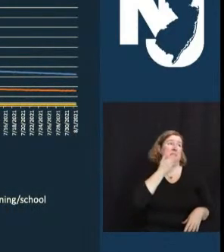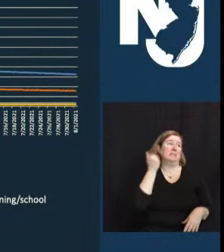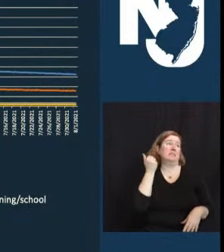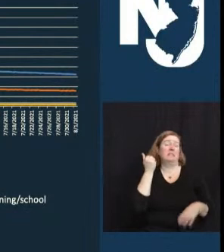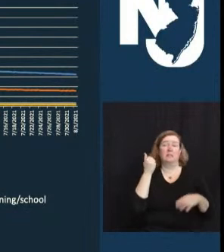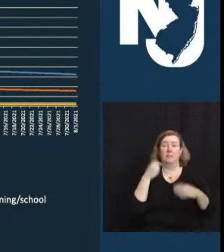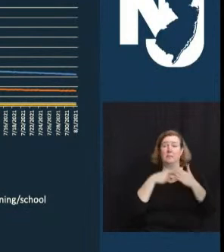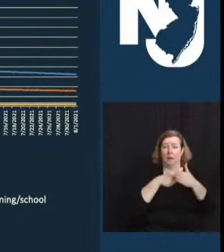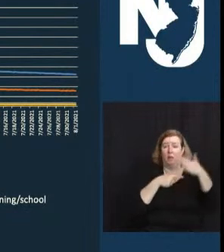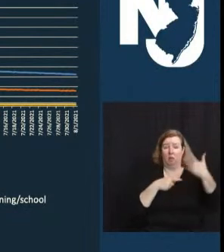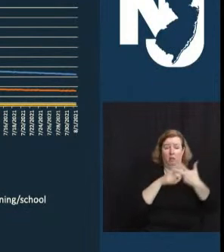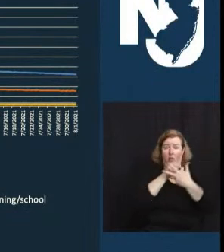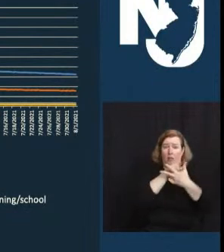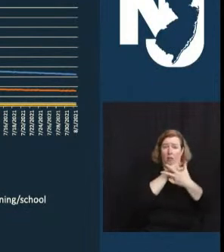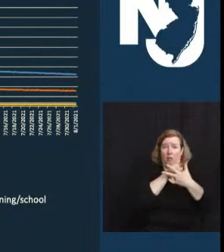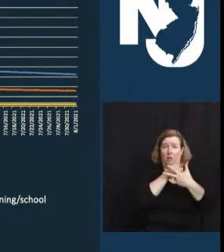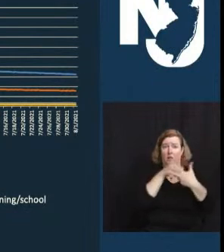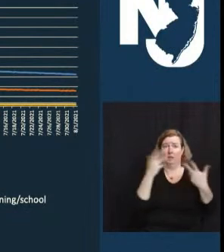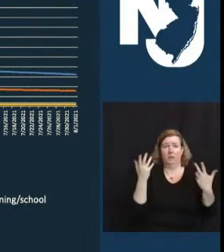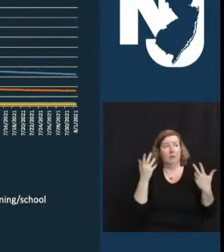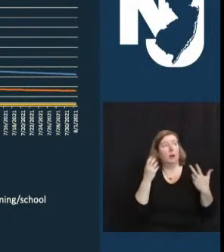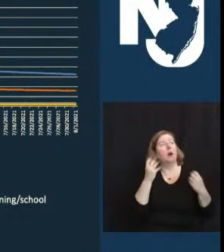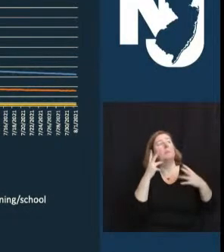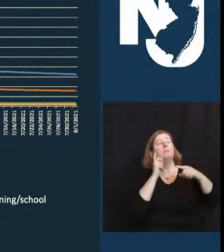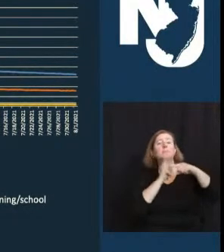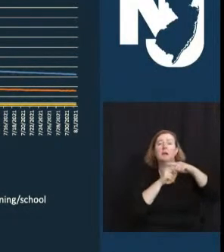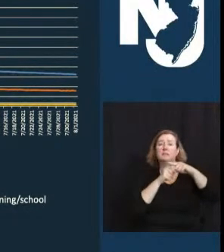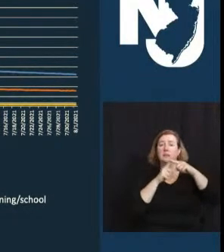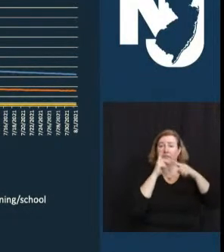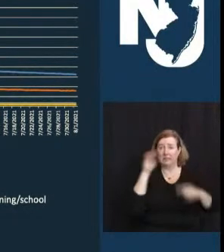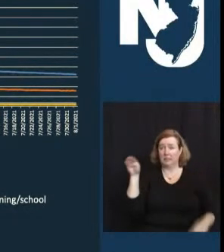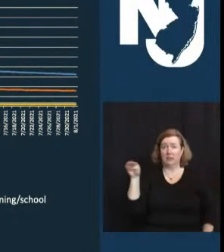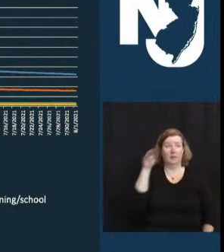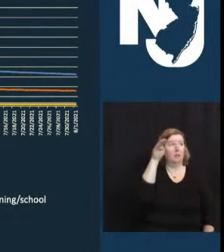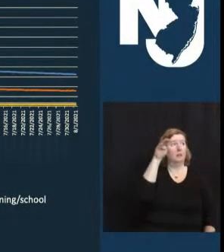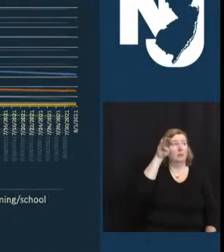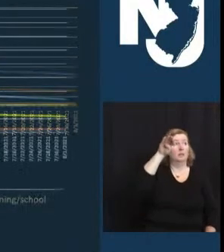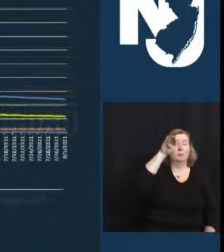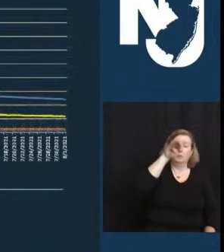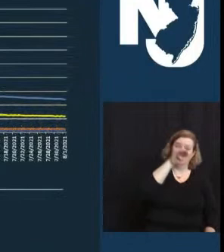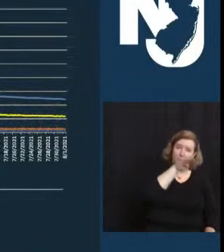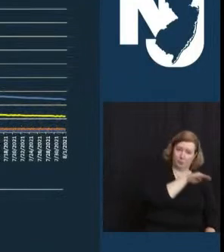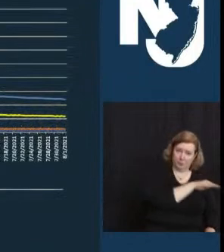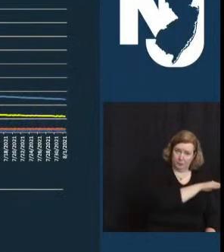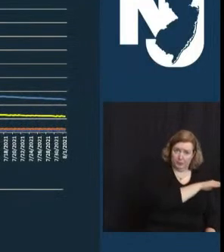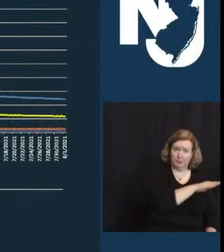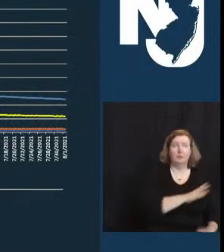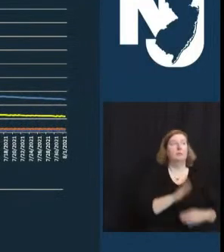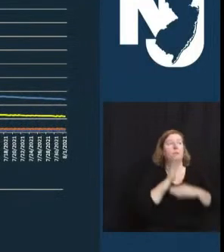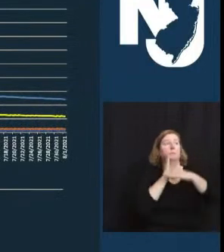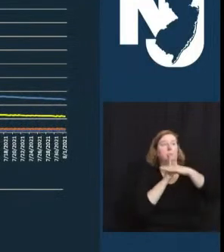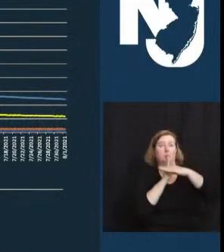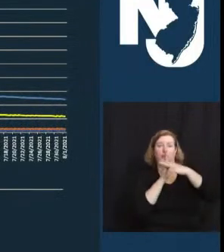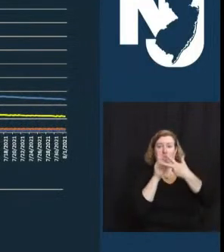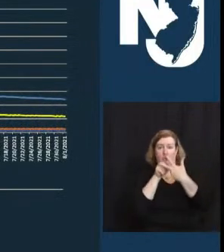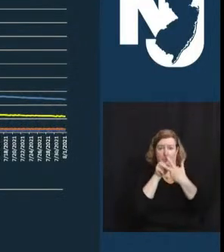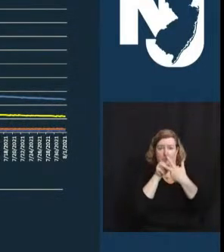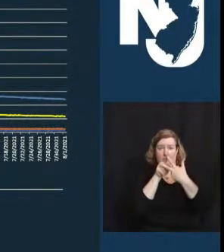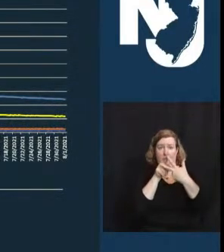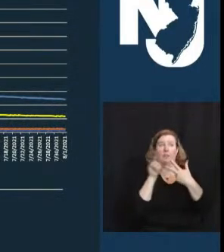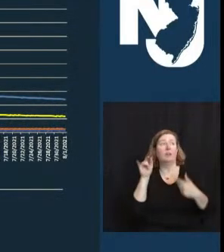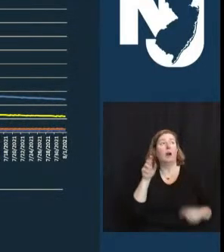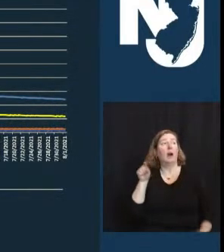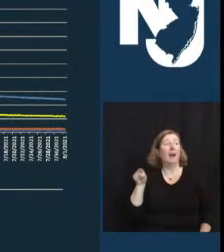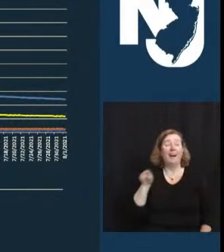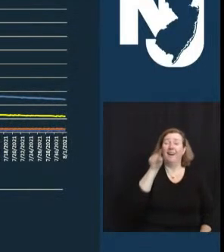are cases, et cetera. You see that comes down pretty precipitously. If we flip to moderate, you see a similar, not